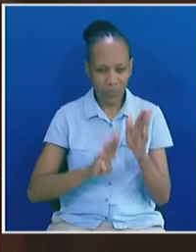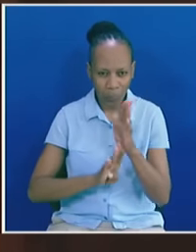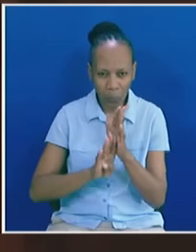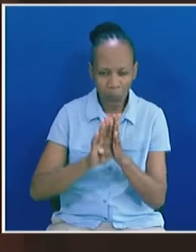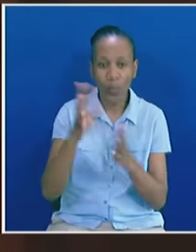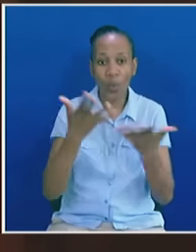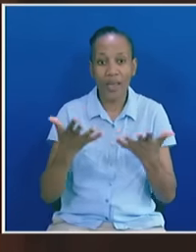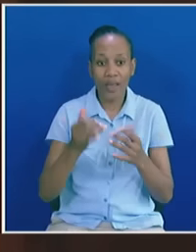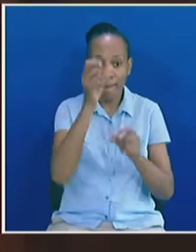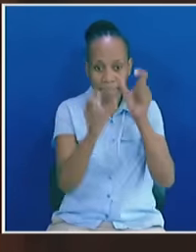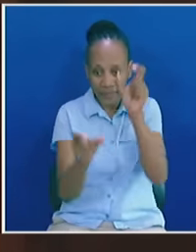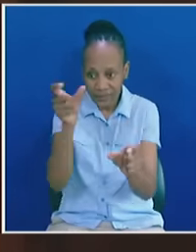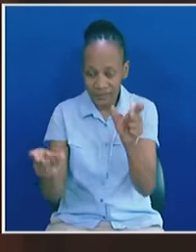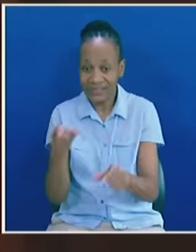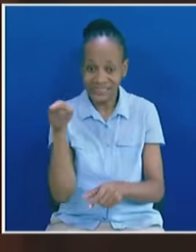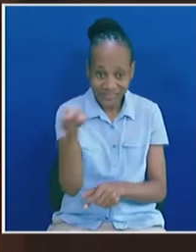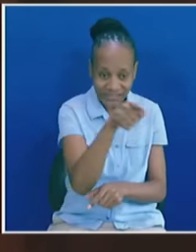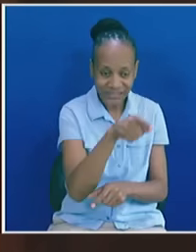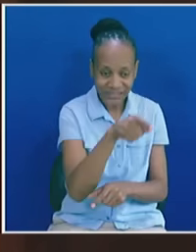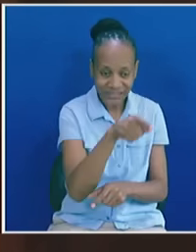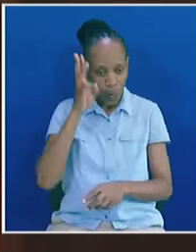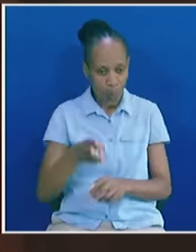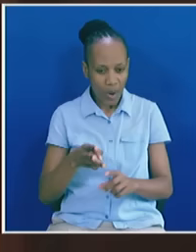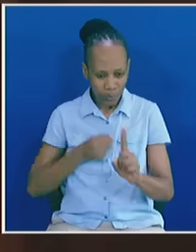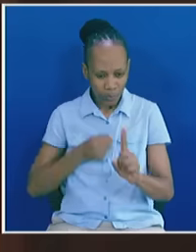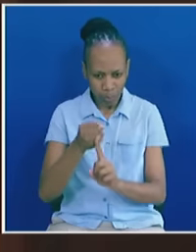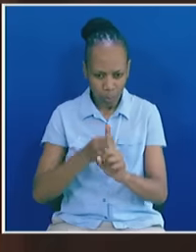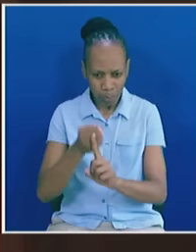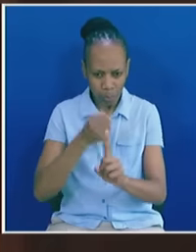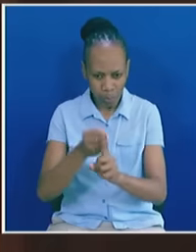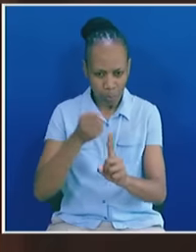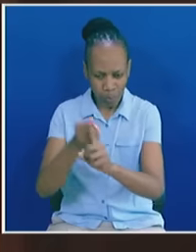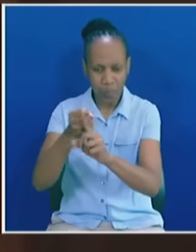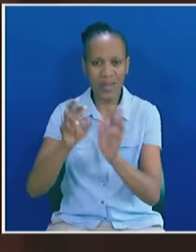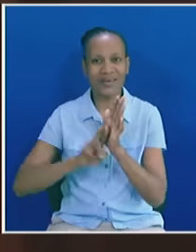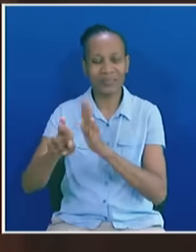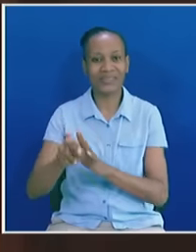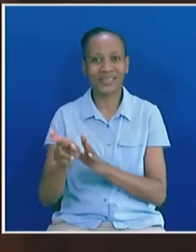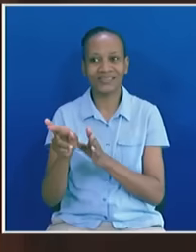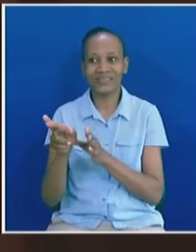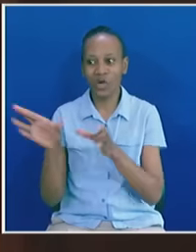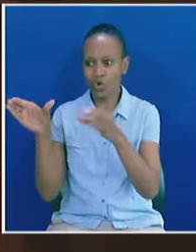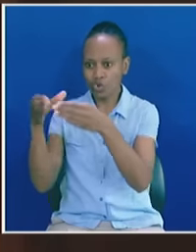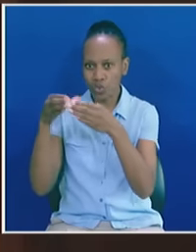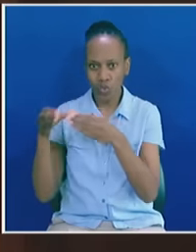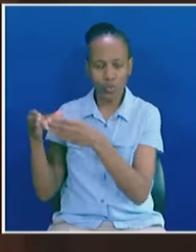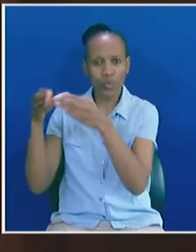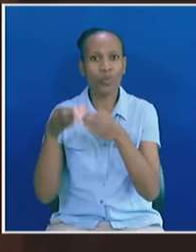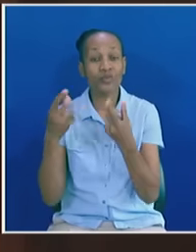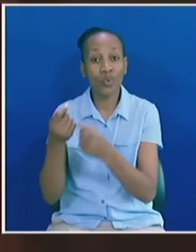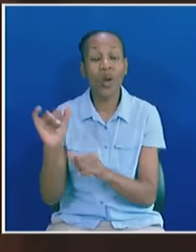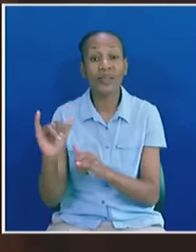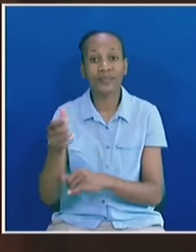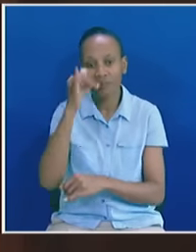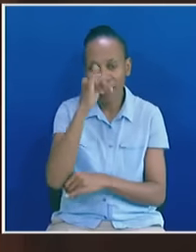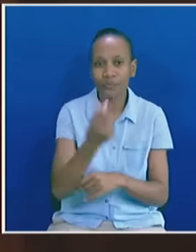including individuals who are prepared to fight on behalf of a state that is non-existent to commit heinous acts of terror. We